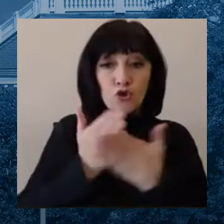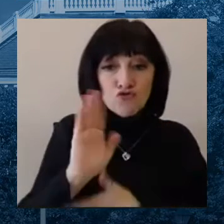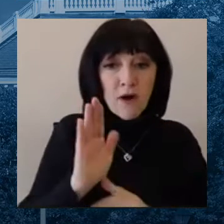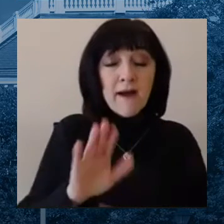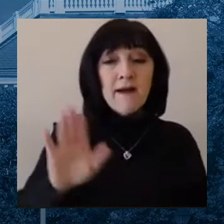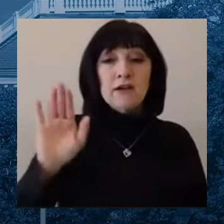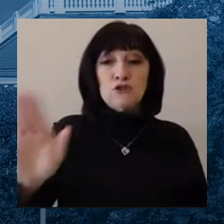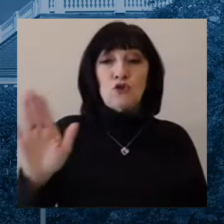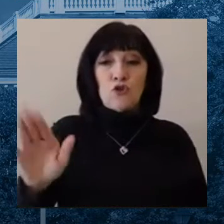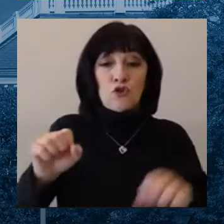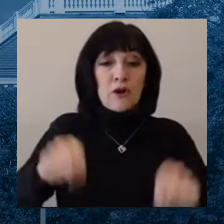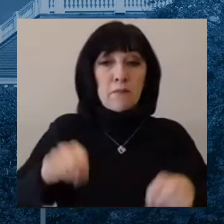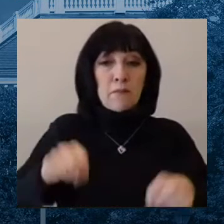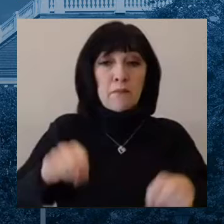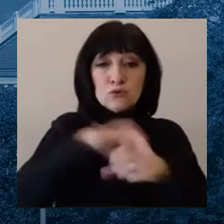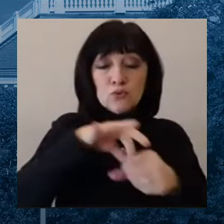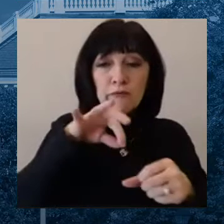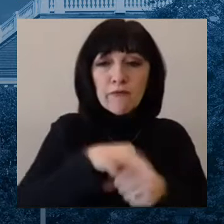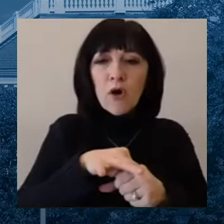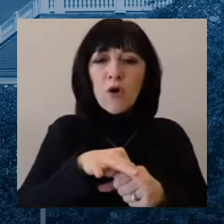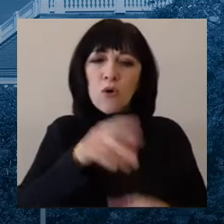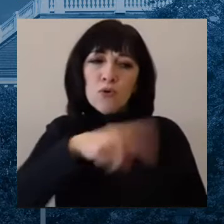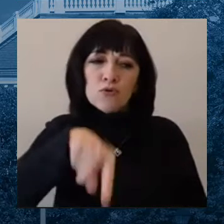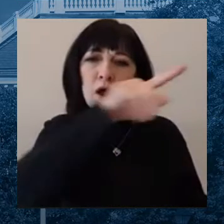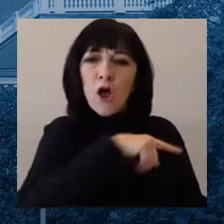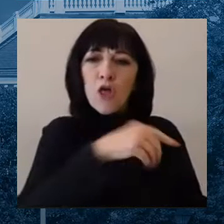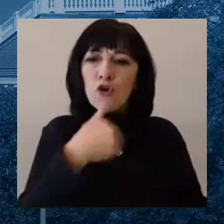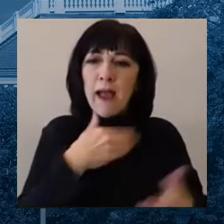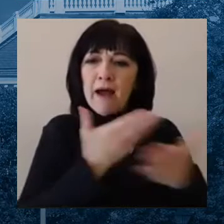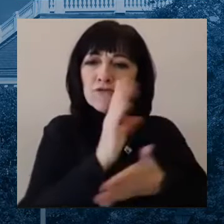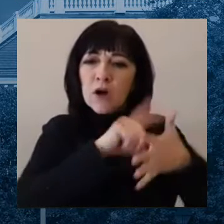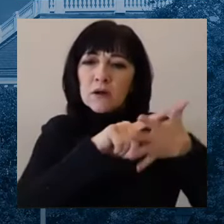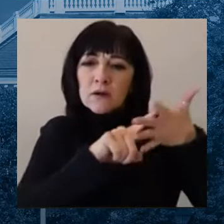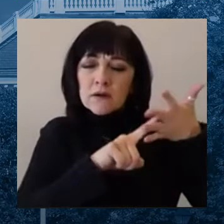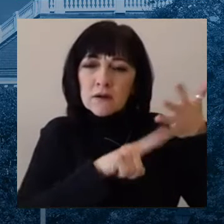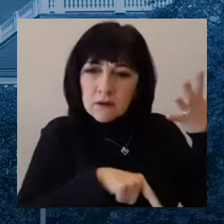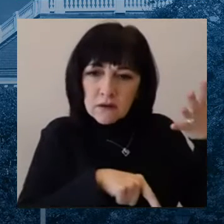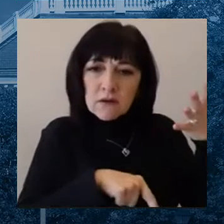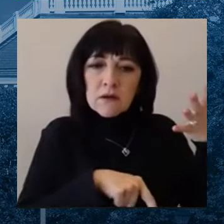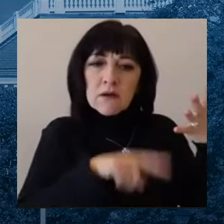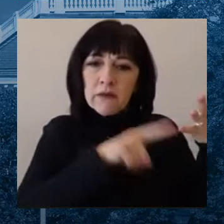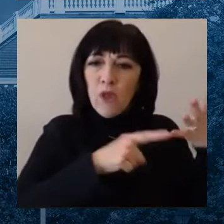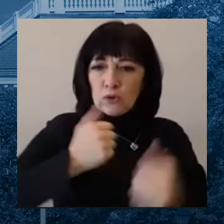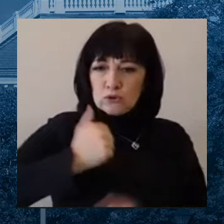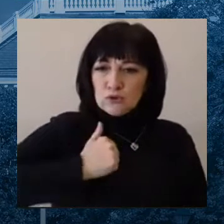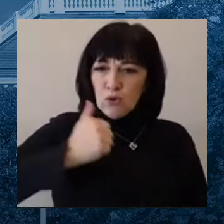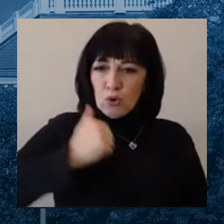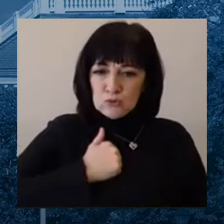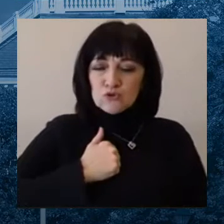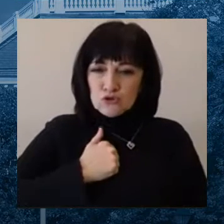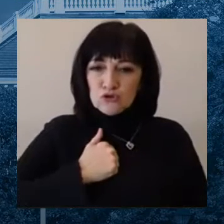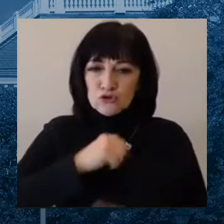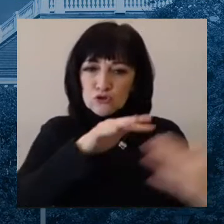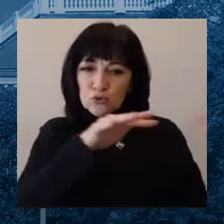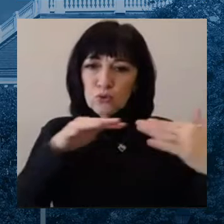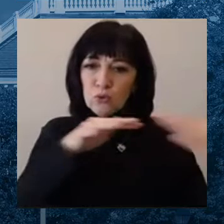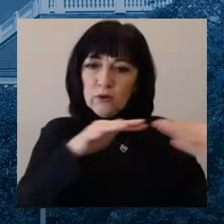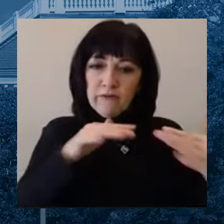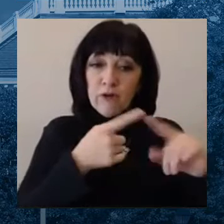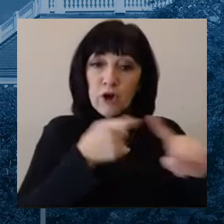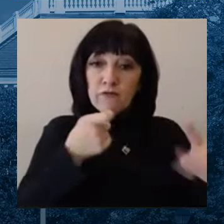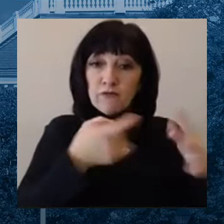is promised to the rest of us. The idea of those soldiers who fought from the beginning in